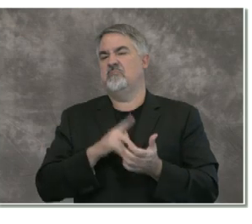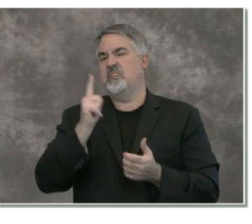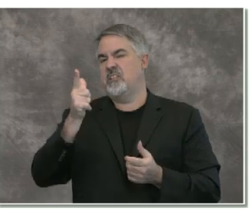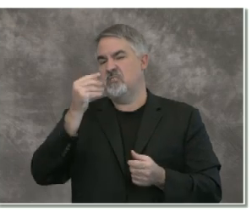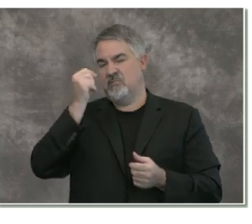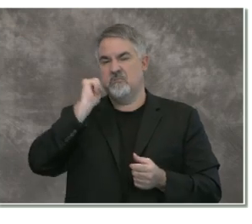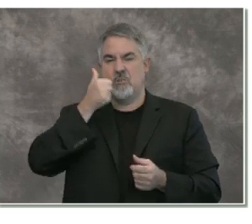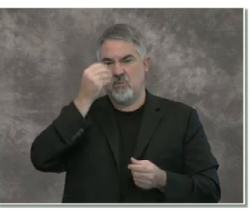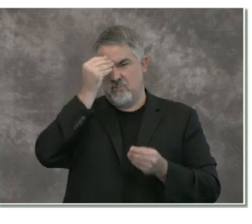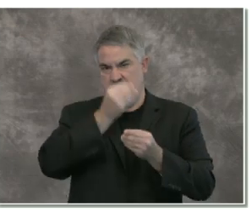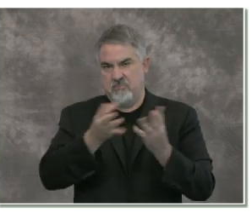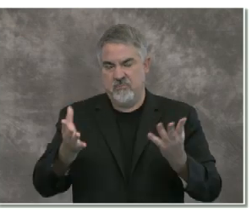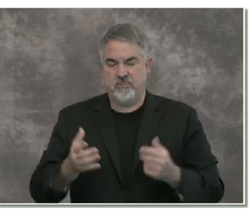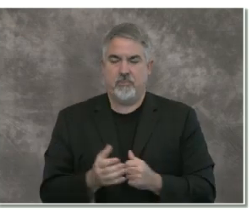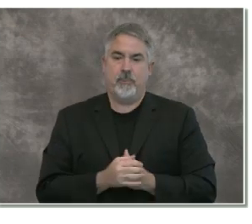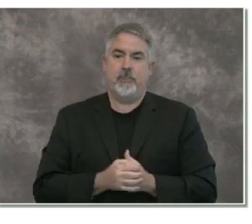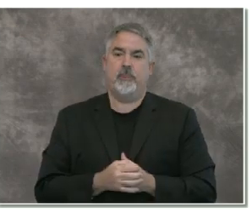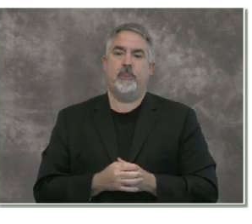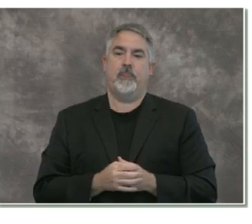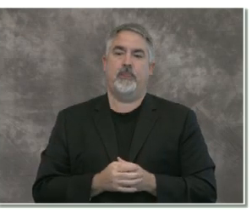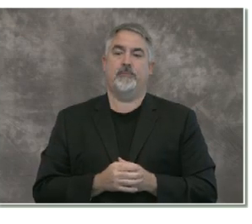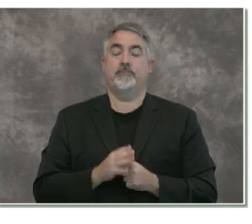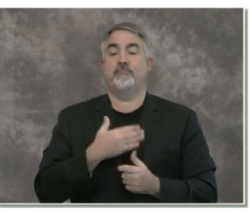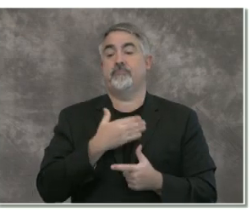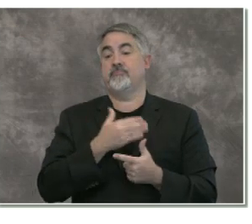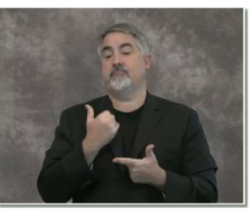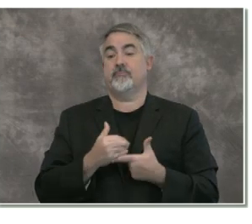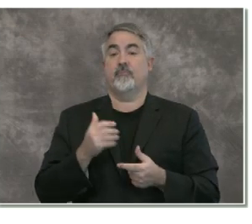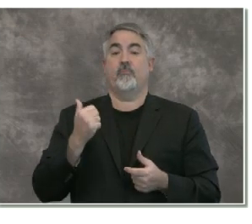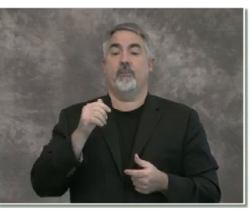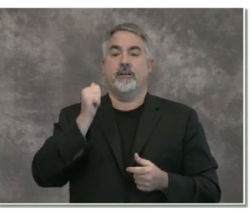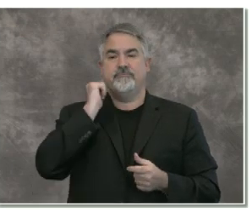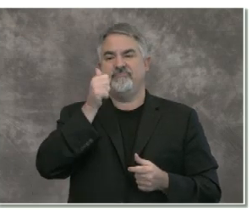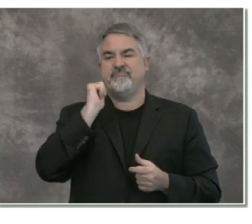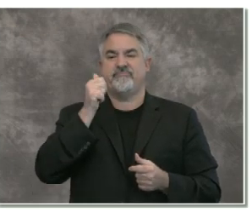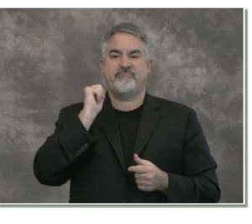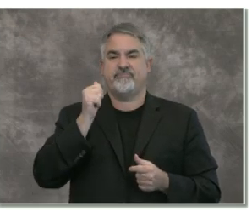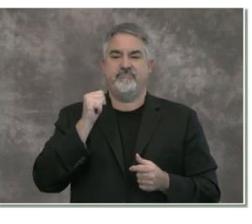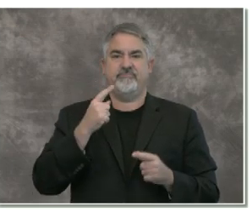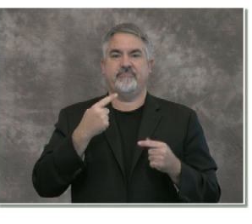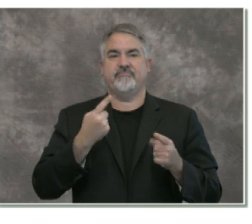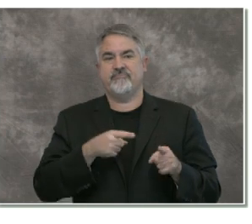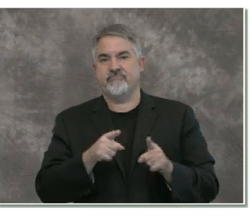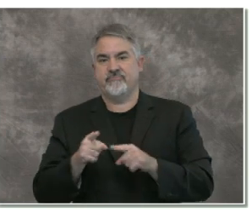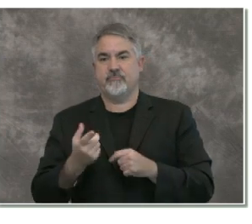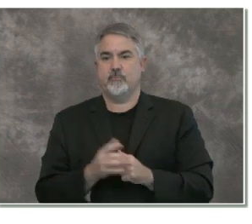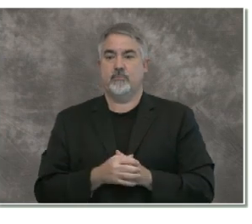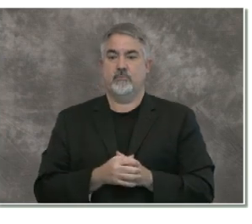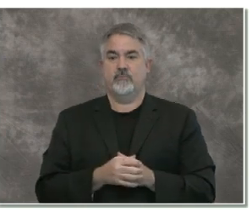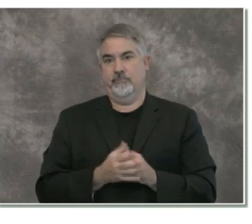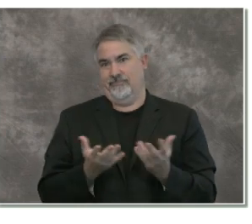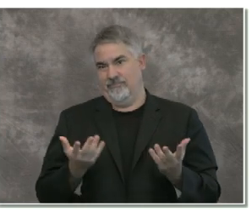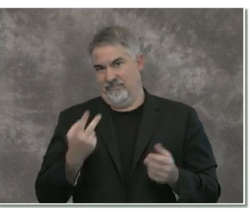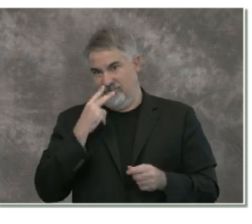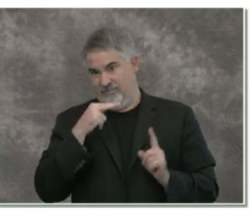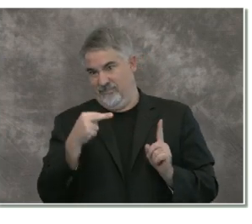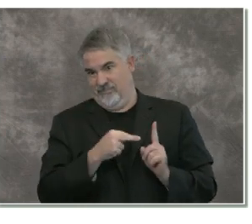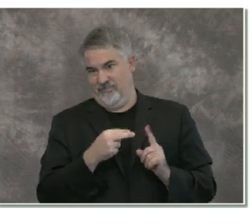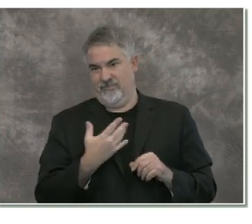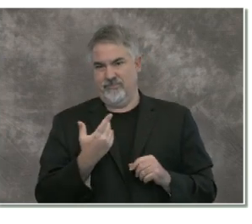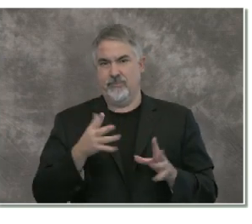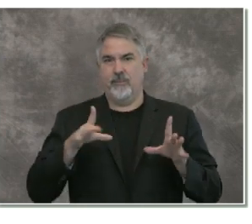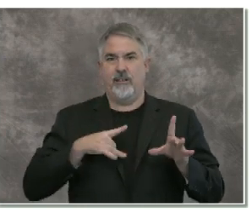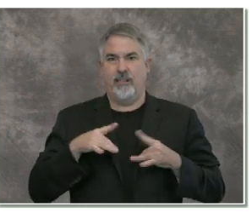with updates. And then our next chart, our daily status report, obviously you can see the positives. We've added a category to